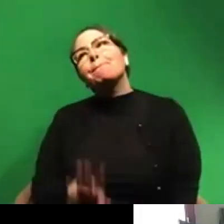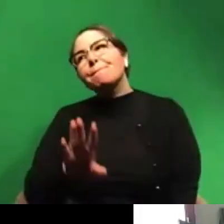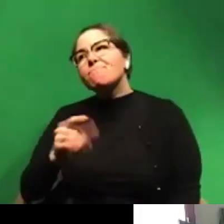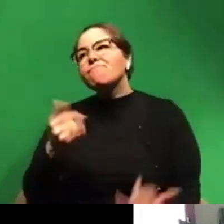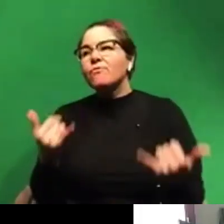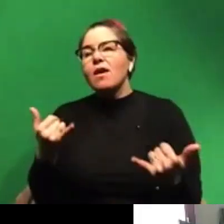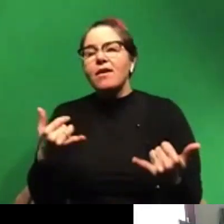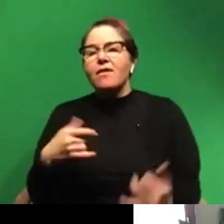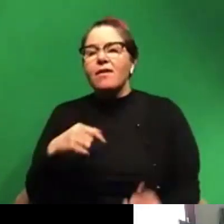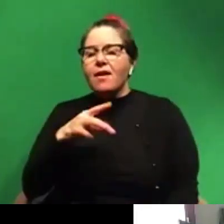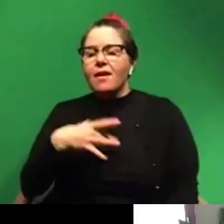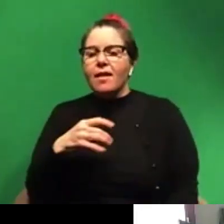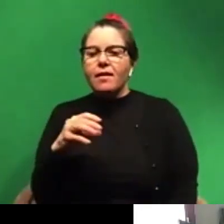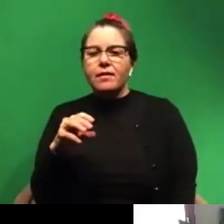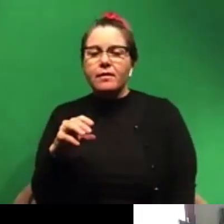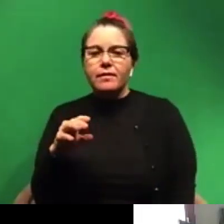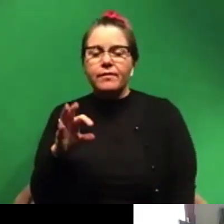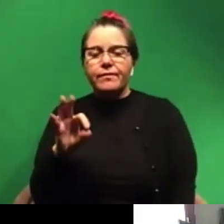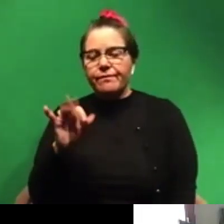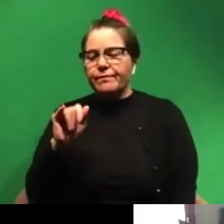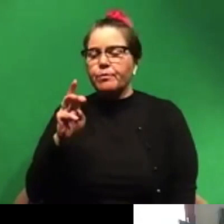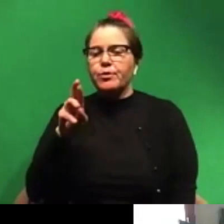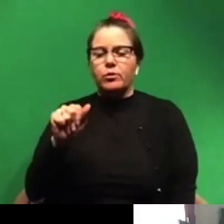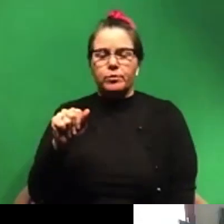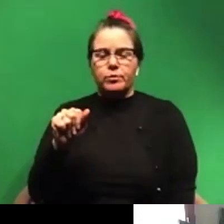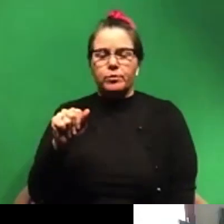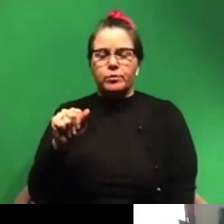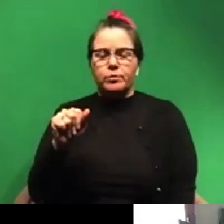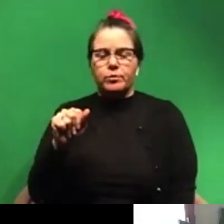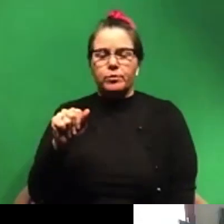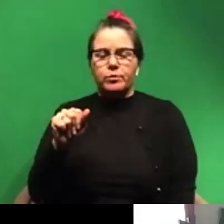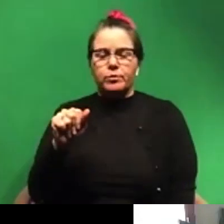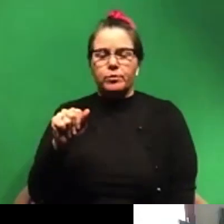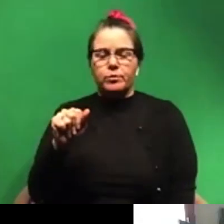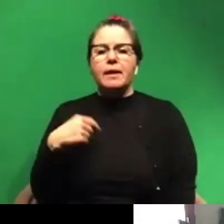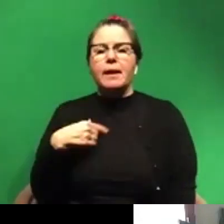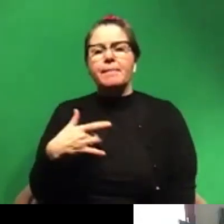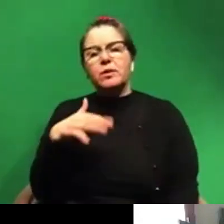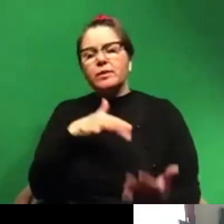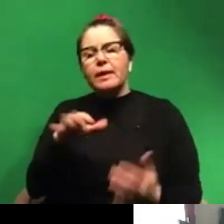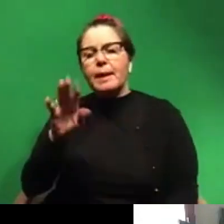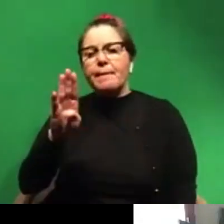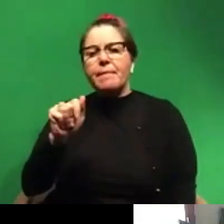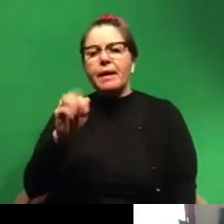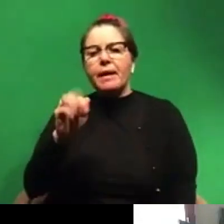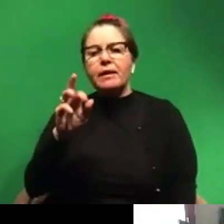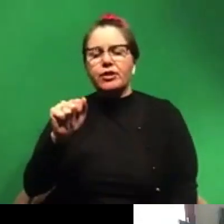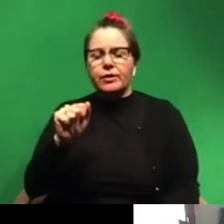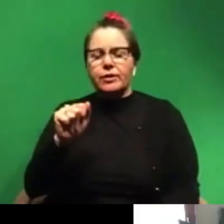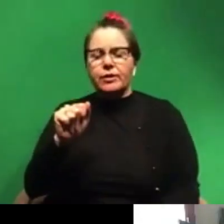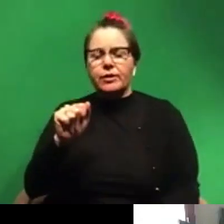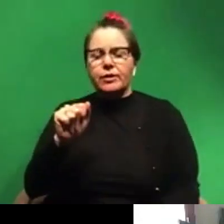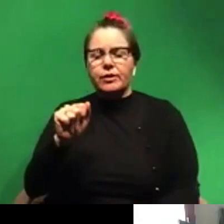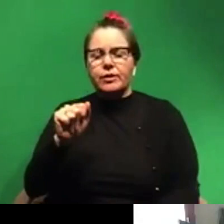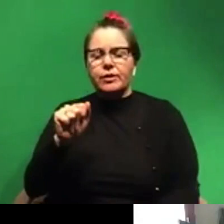the microbe Vibrio. I tend to study bacteria, and Vibrio is really fun. It looks like a little